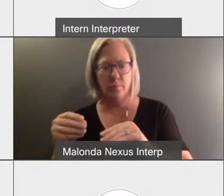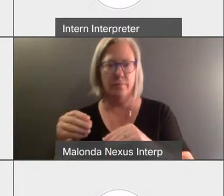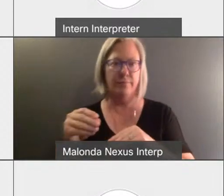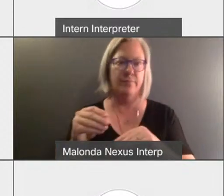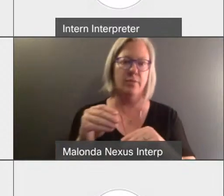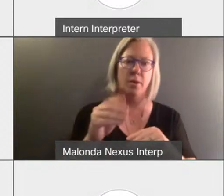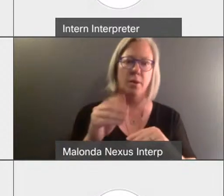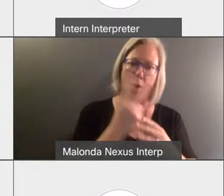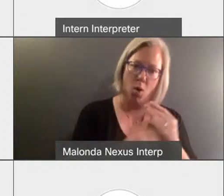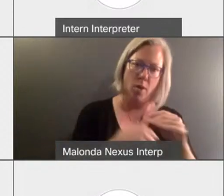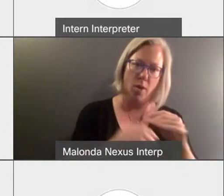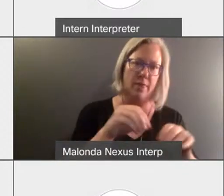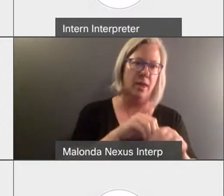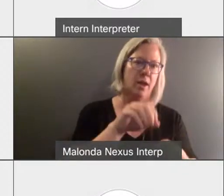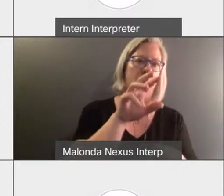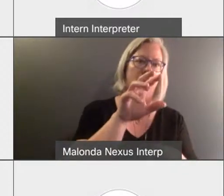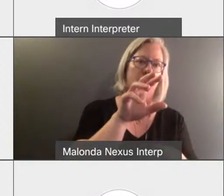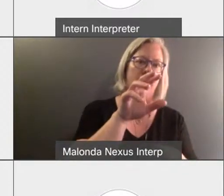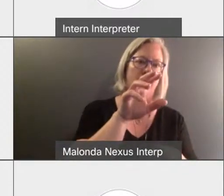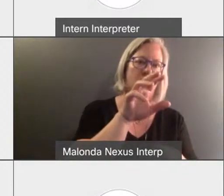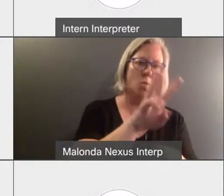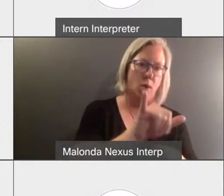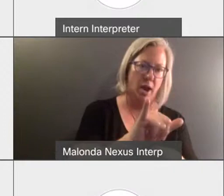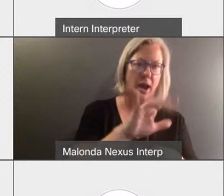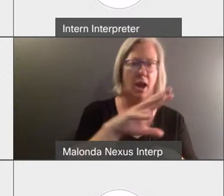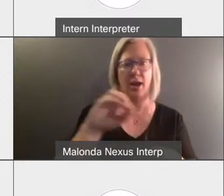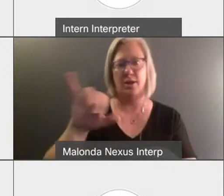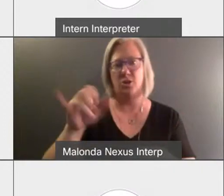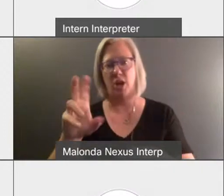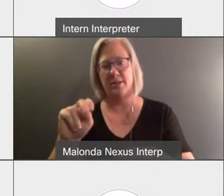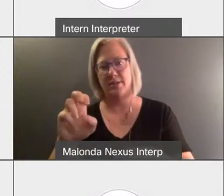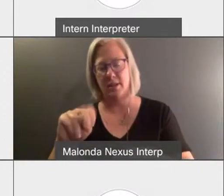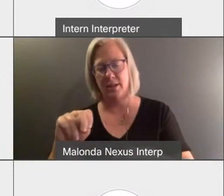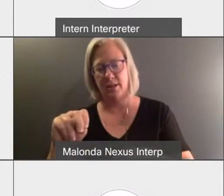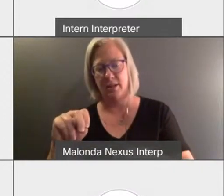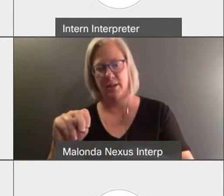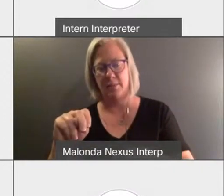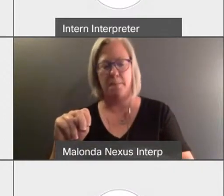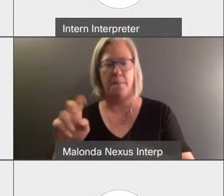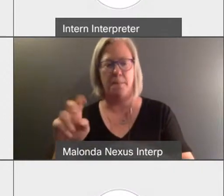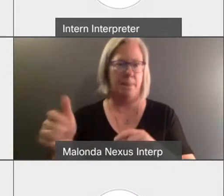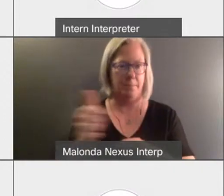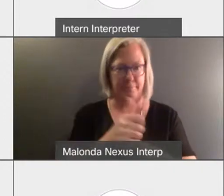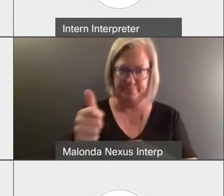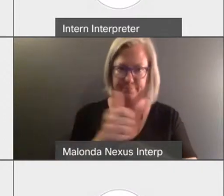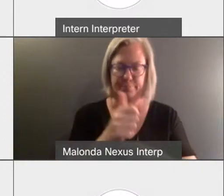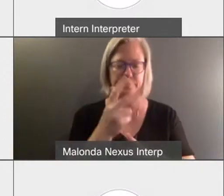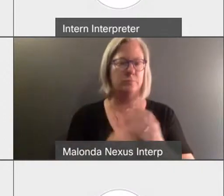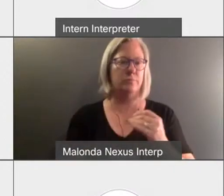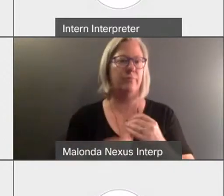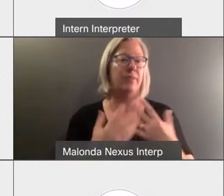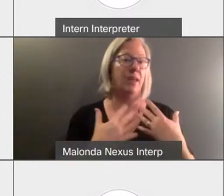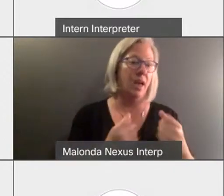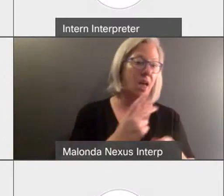both in Wyandotte and Johnson. Bank and pharmacies are in Johnson and main health care facilities